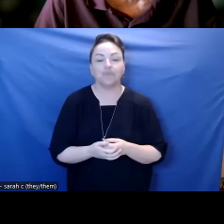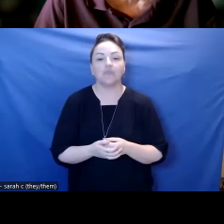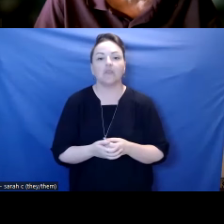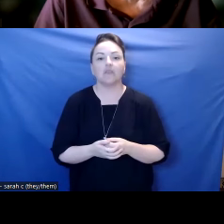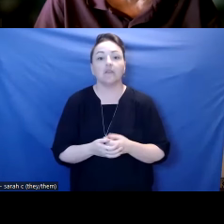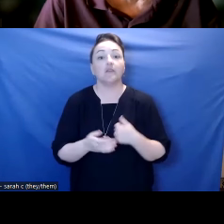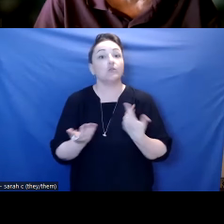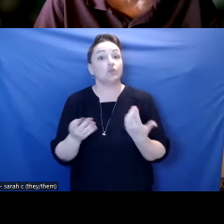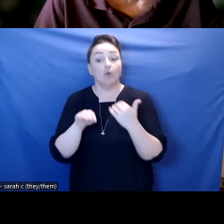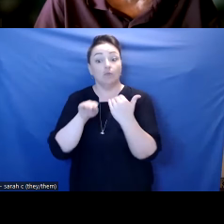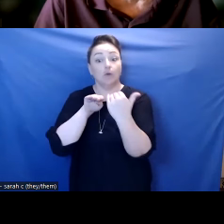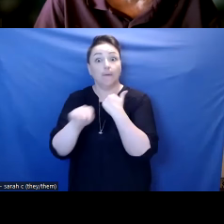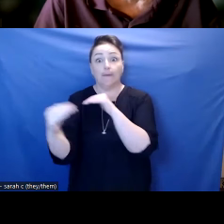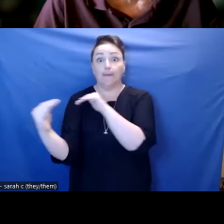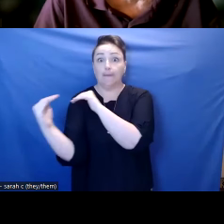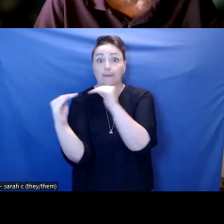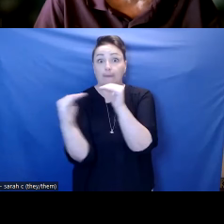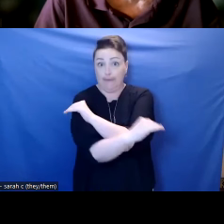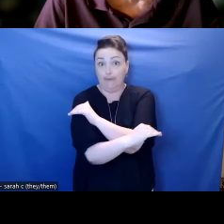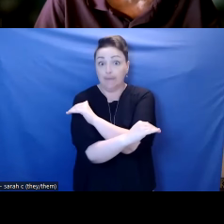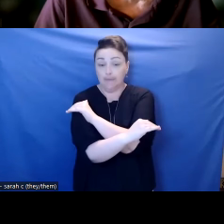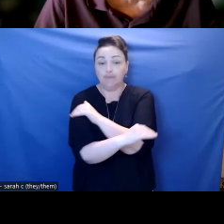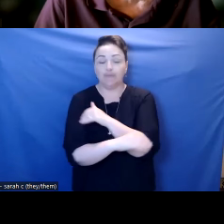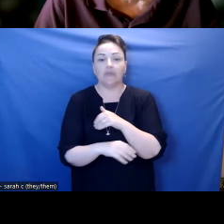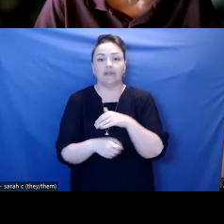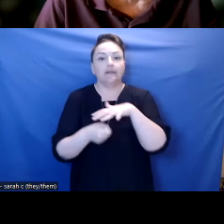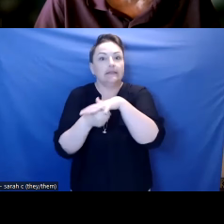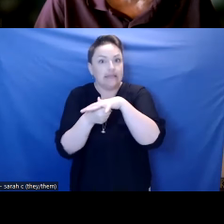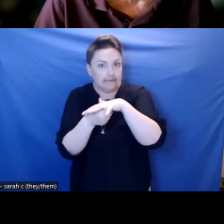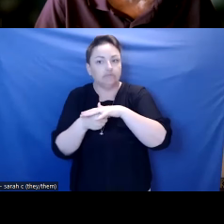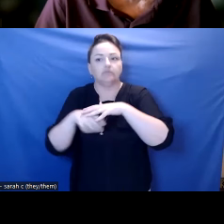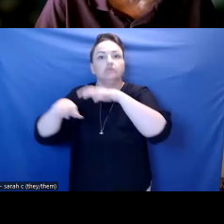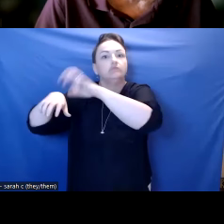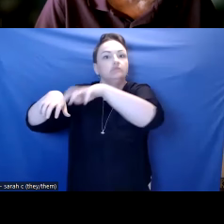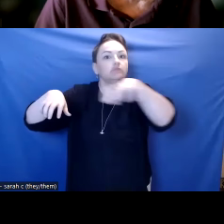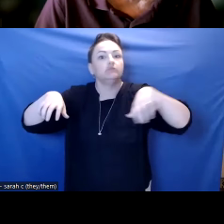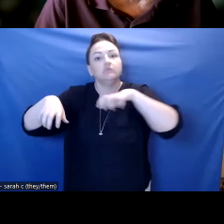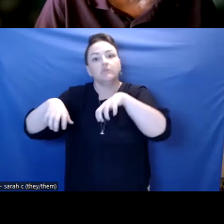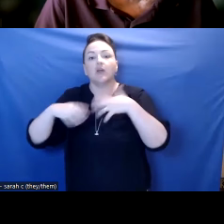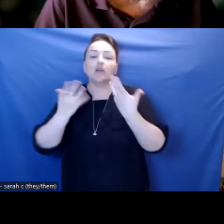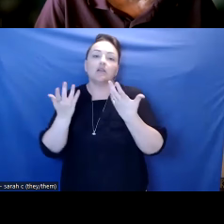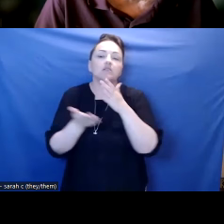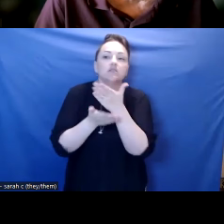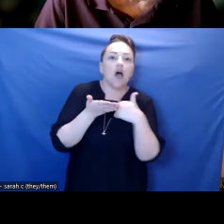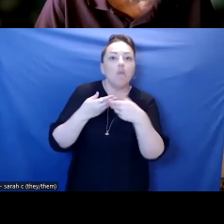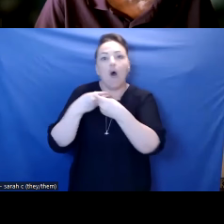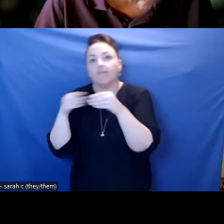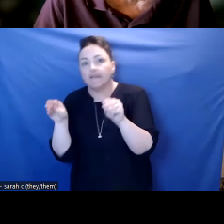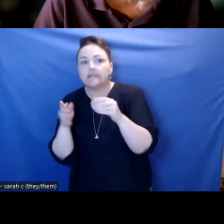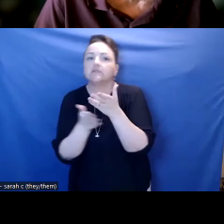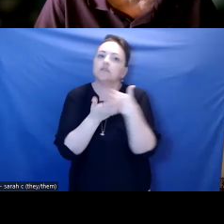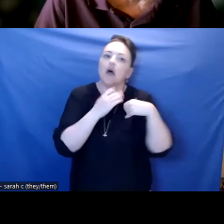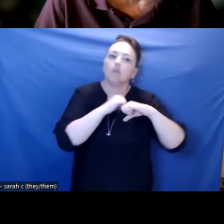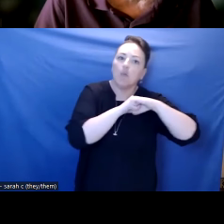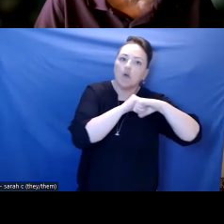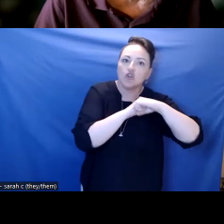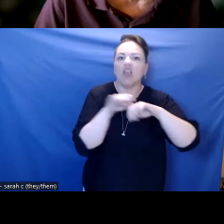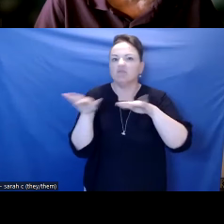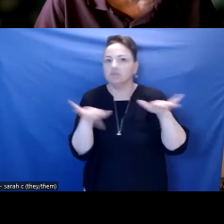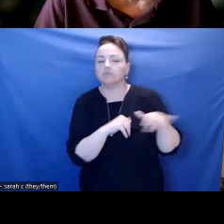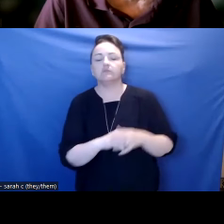have all these destinations arrayed, most money of them retail, some of them are commercial office and so forth. And so what our thought